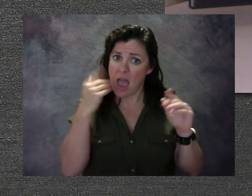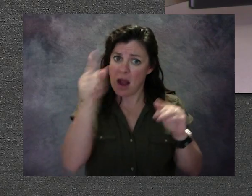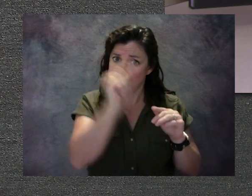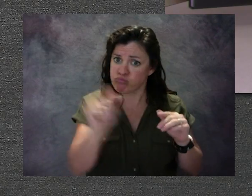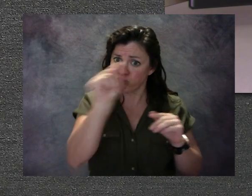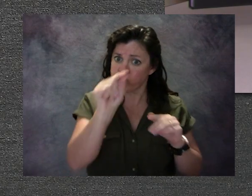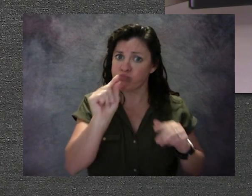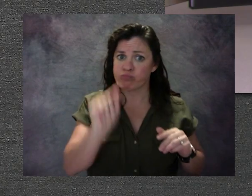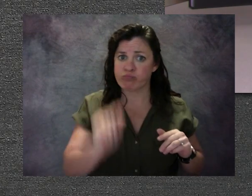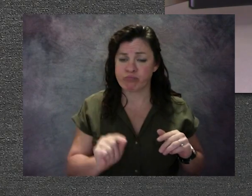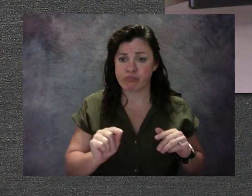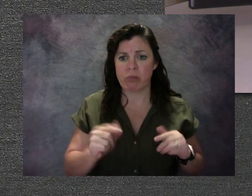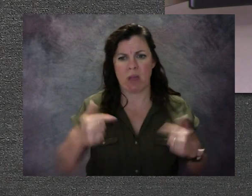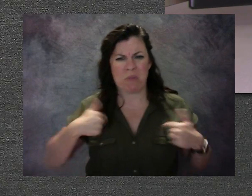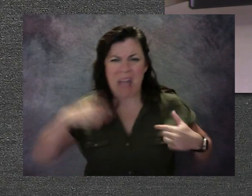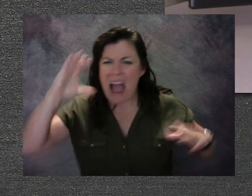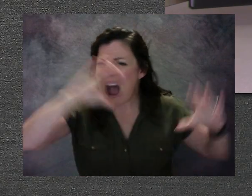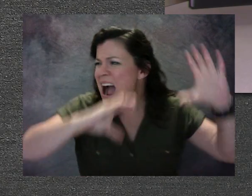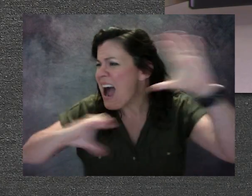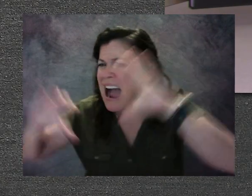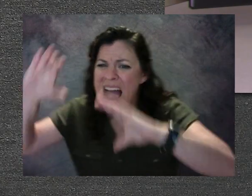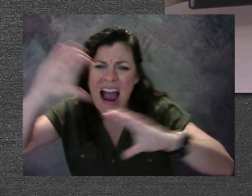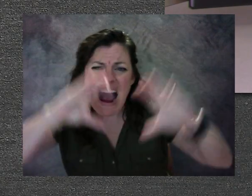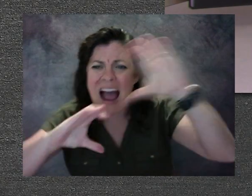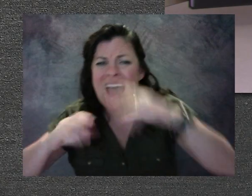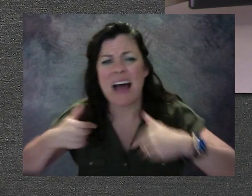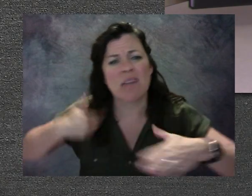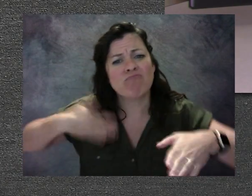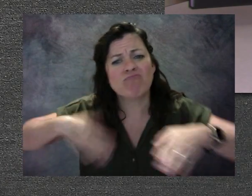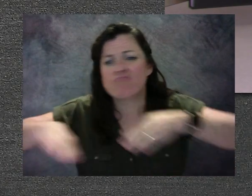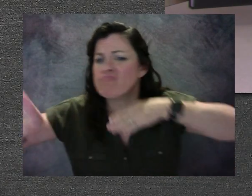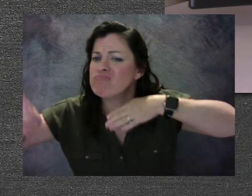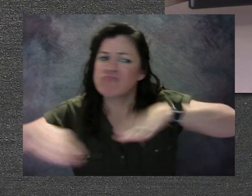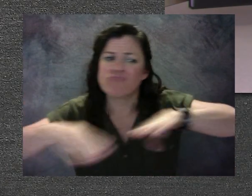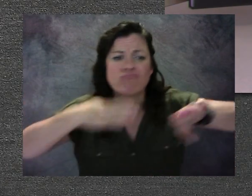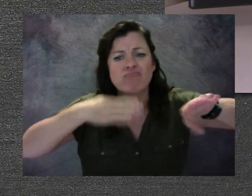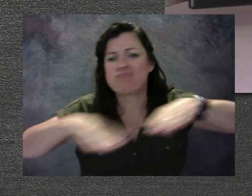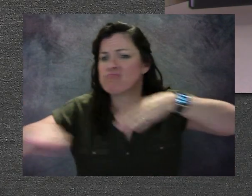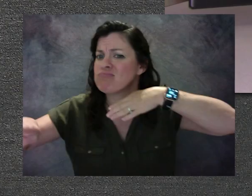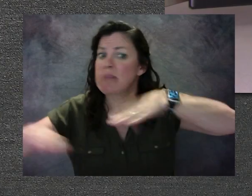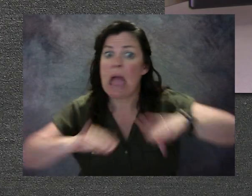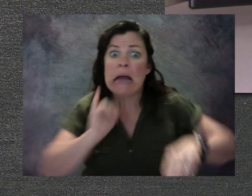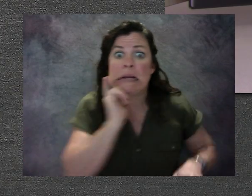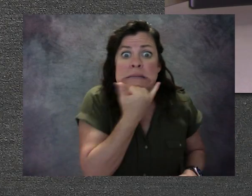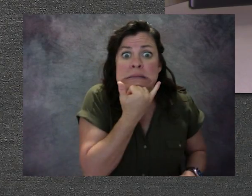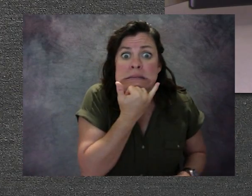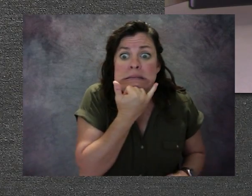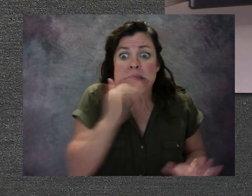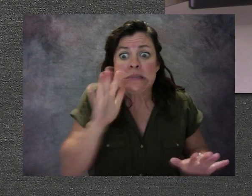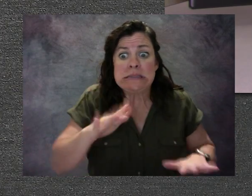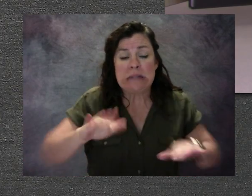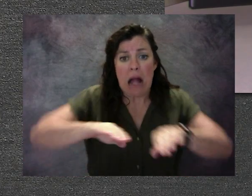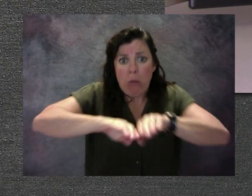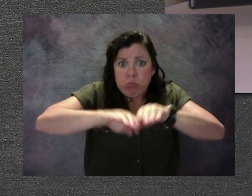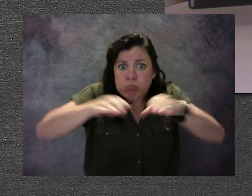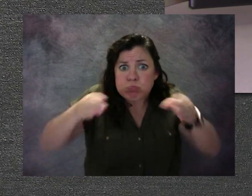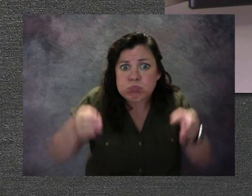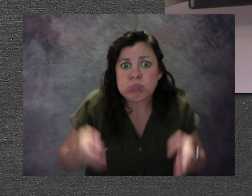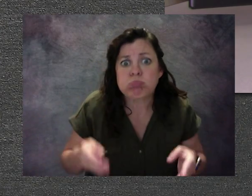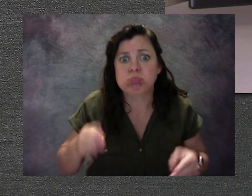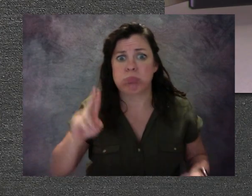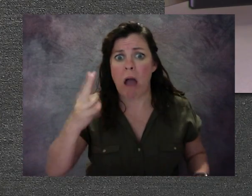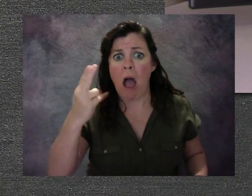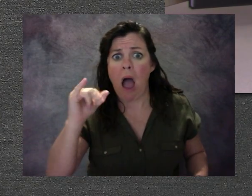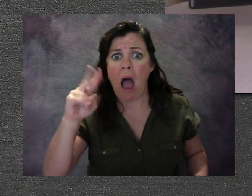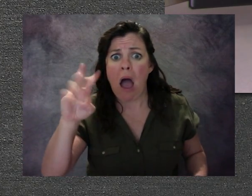him. While I was walking, looking for him, I accidentally stepped on a beehive,